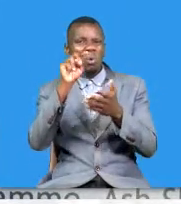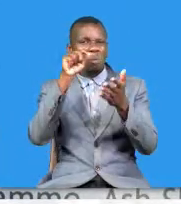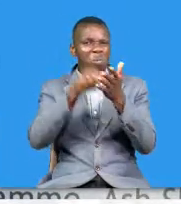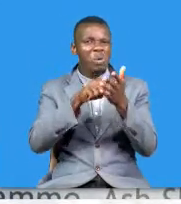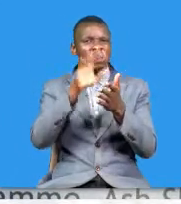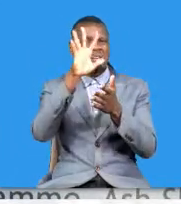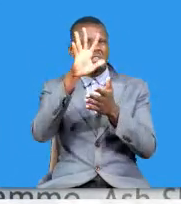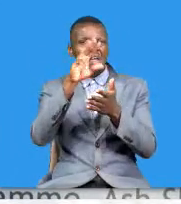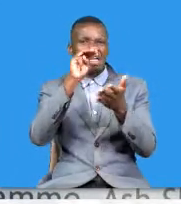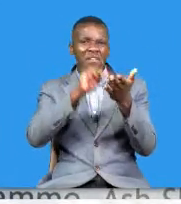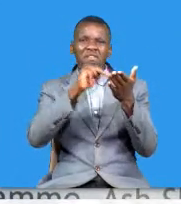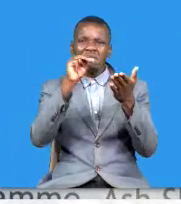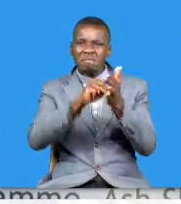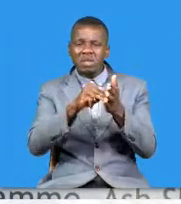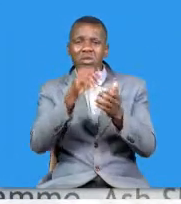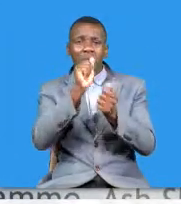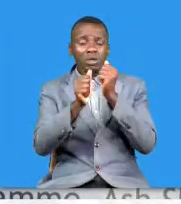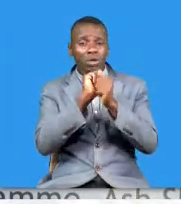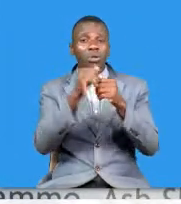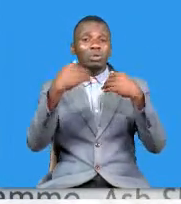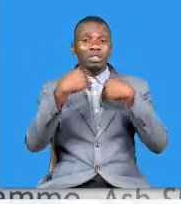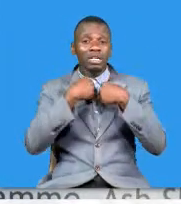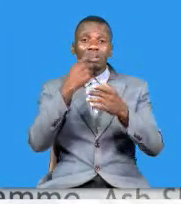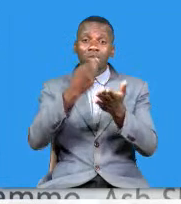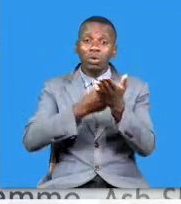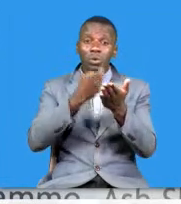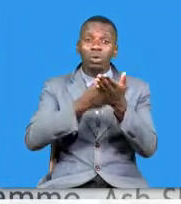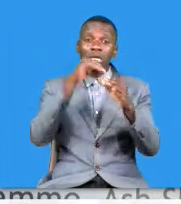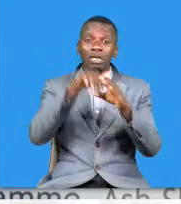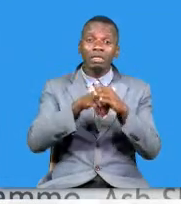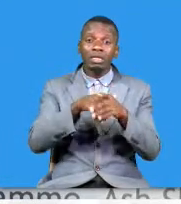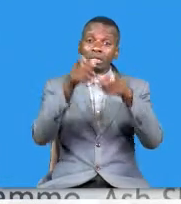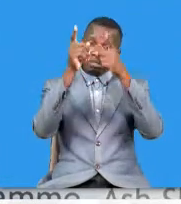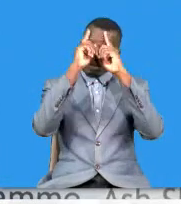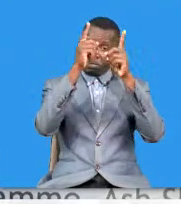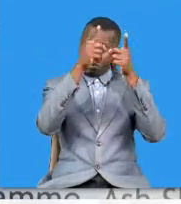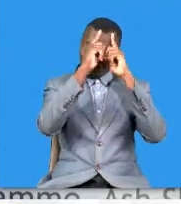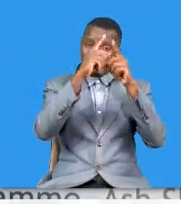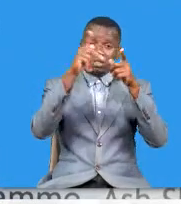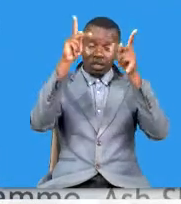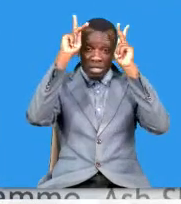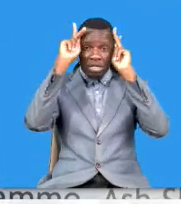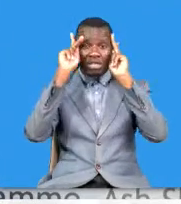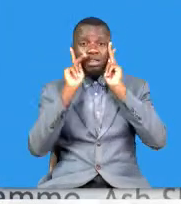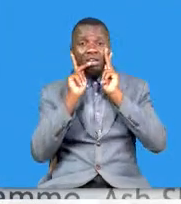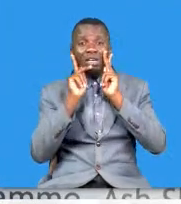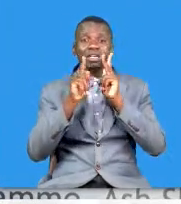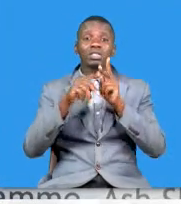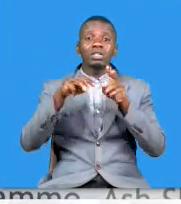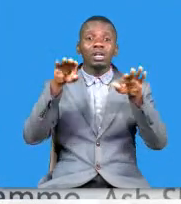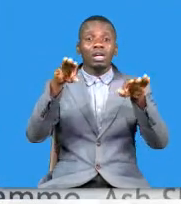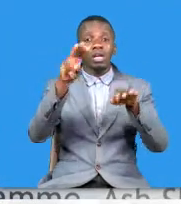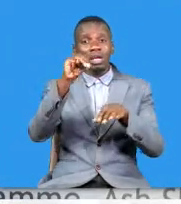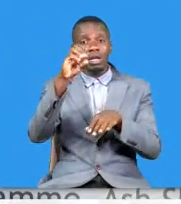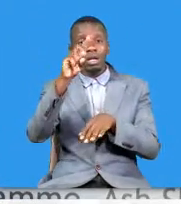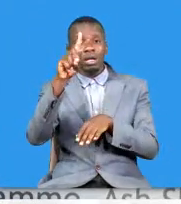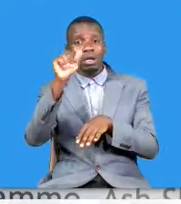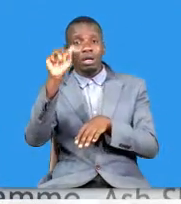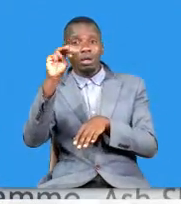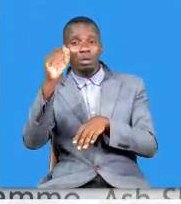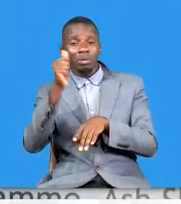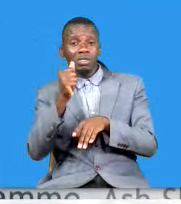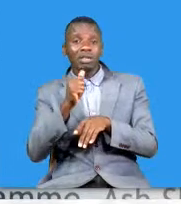clean cooking solutions in the DRC, Kenya, Mozambique, Tanzania, Zimbabwe, and here in